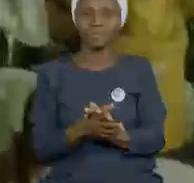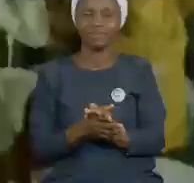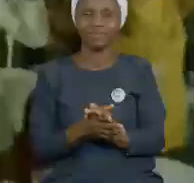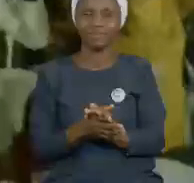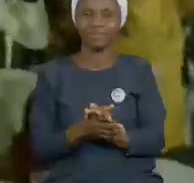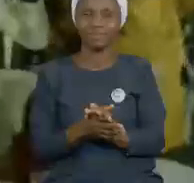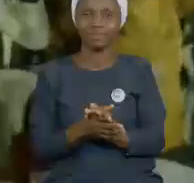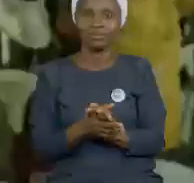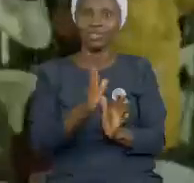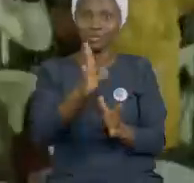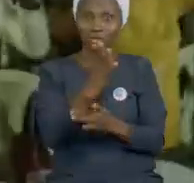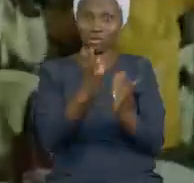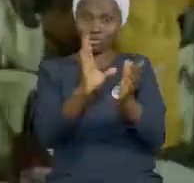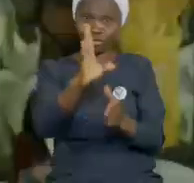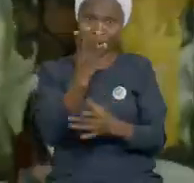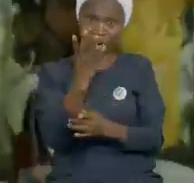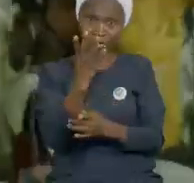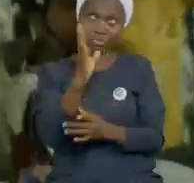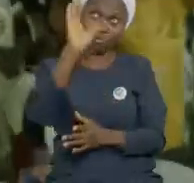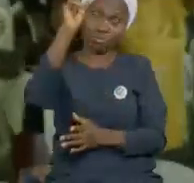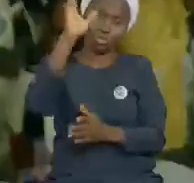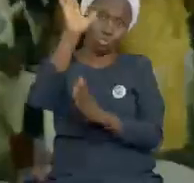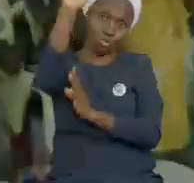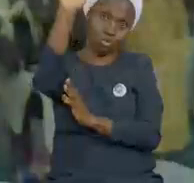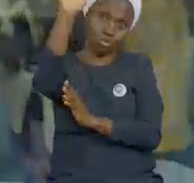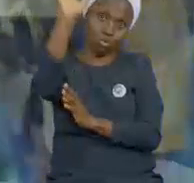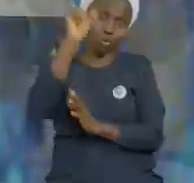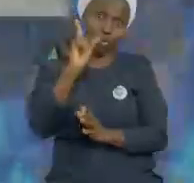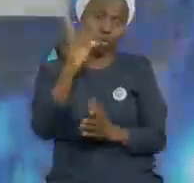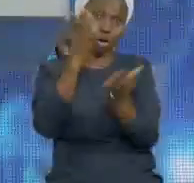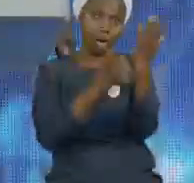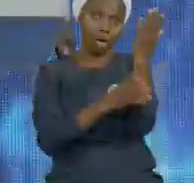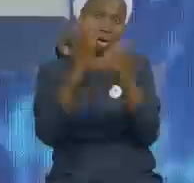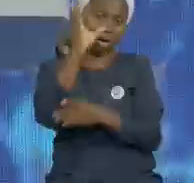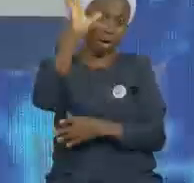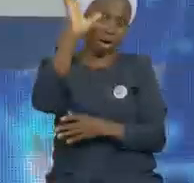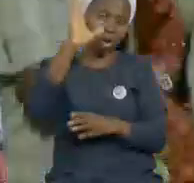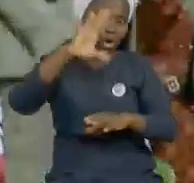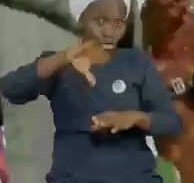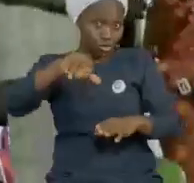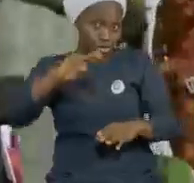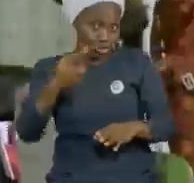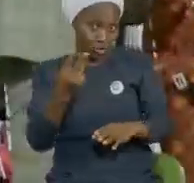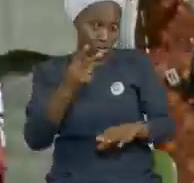You raise up one hand and you lay the other hand on yourself,